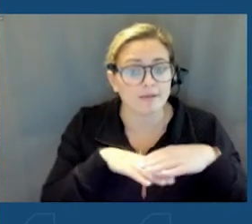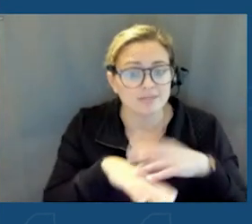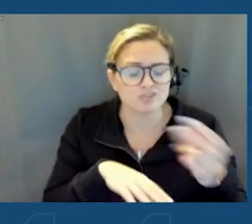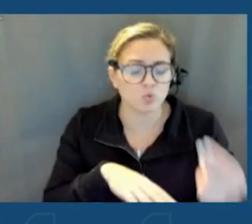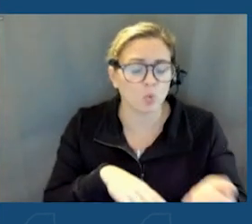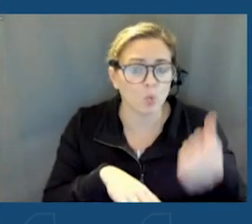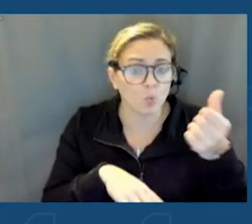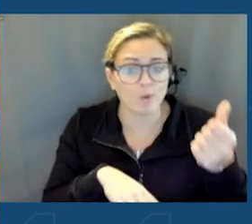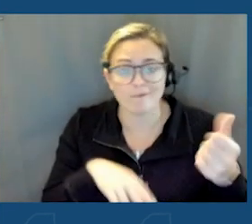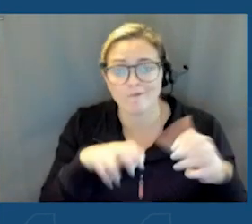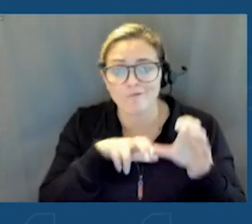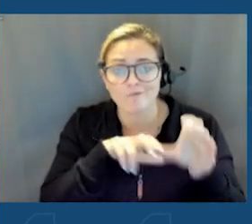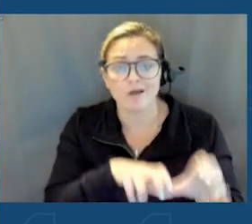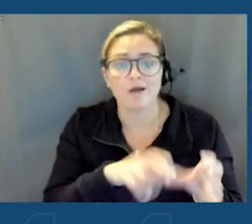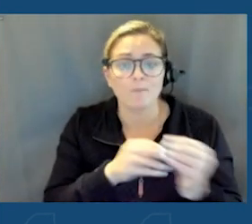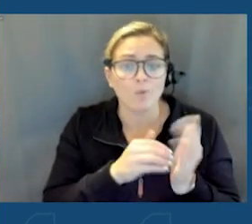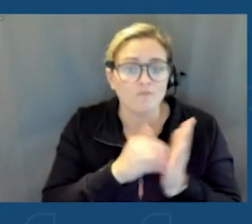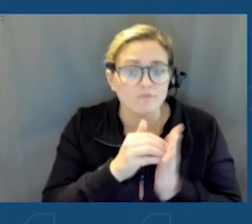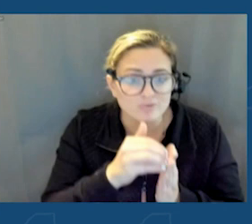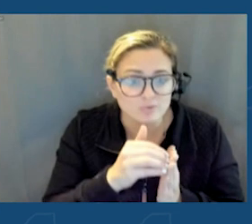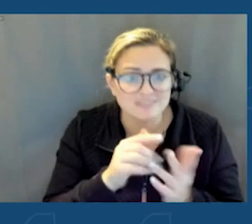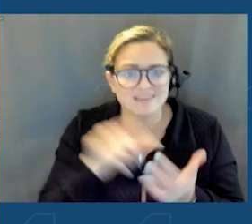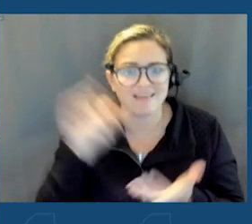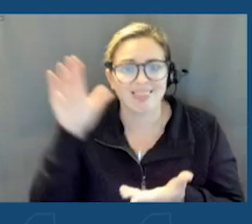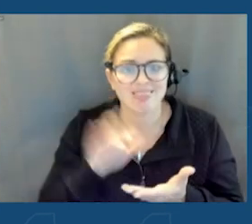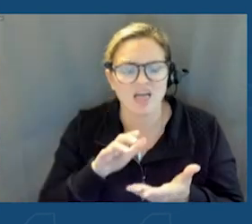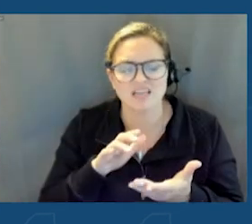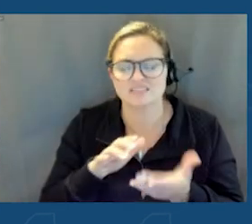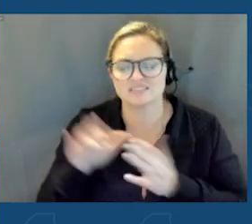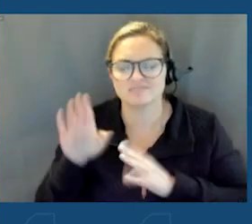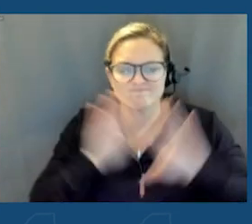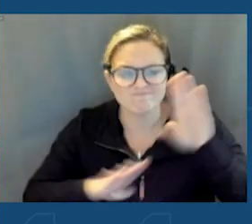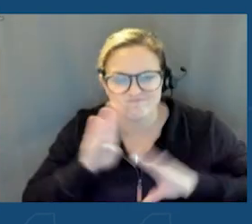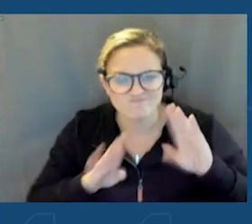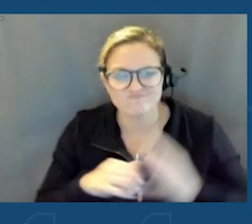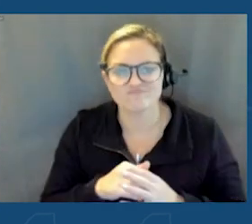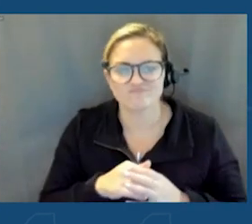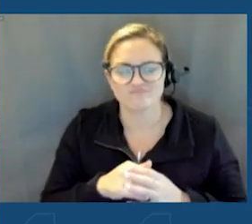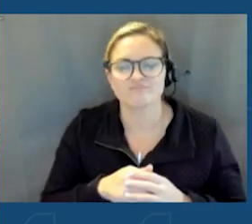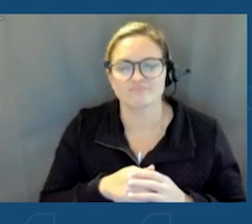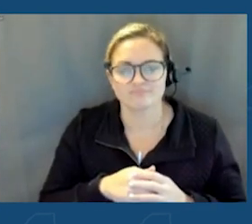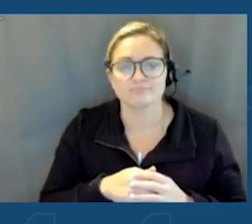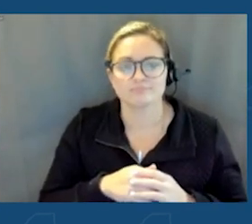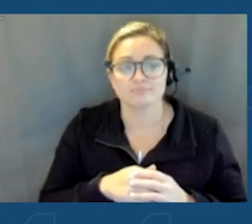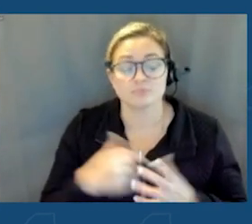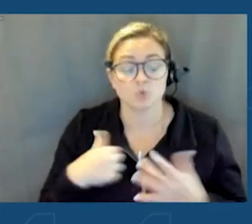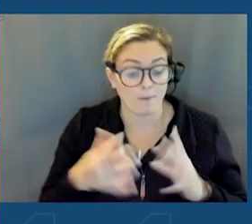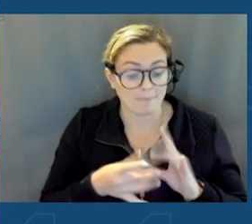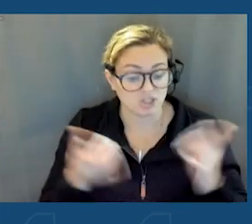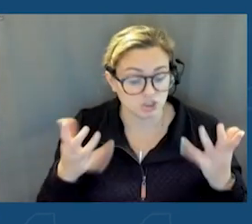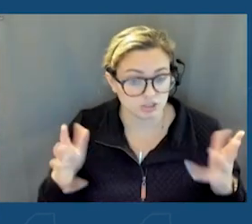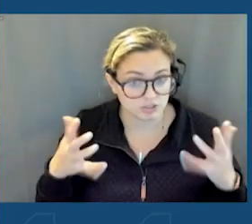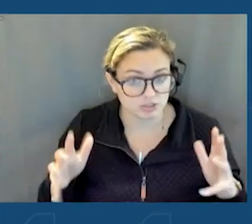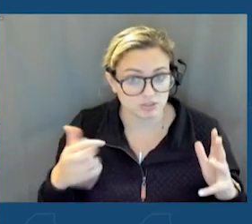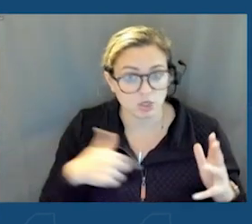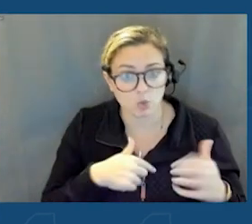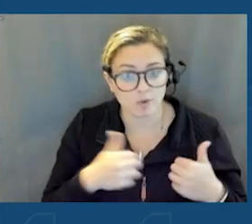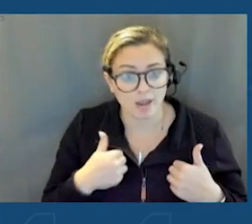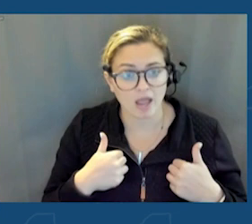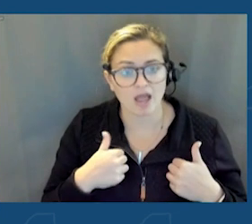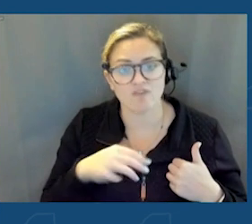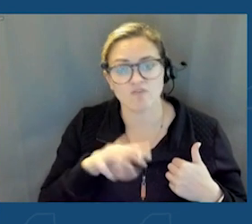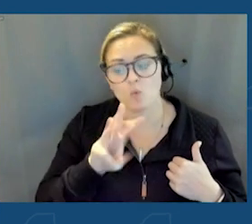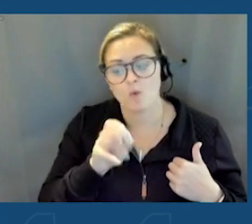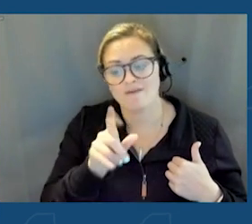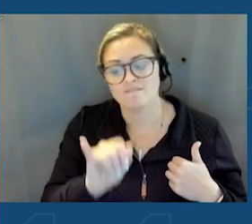ride, more frequency, and less hassle, and that's what we're here to deliver. Also, as I mentioned, we're having Wi-Fi,